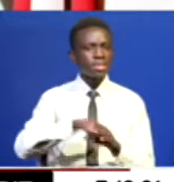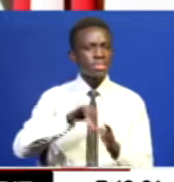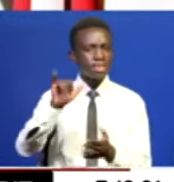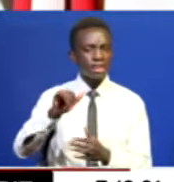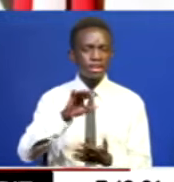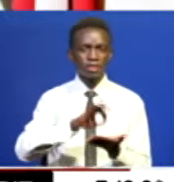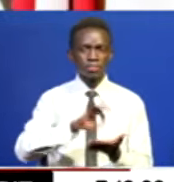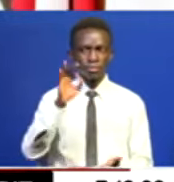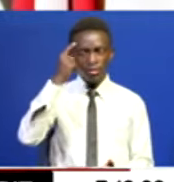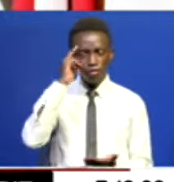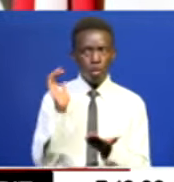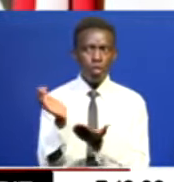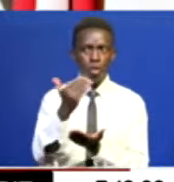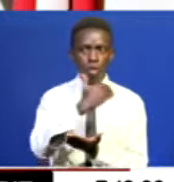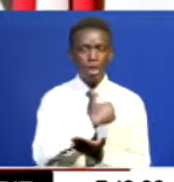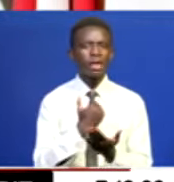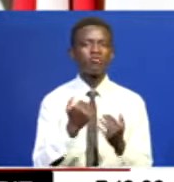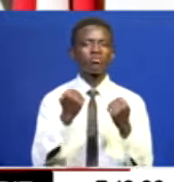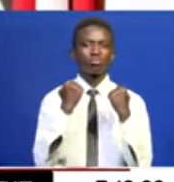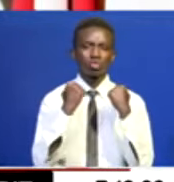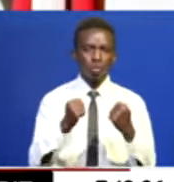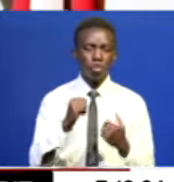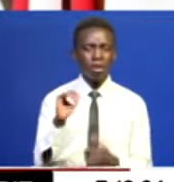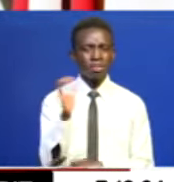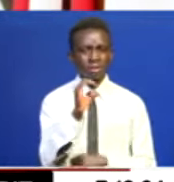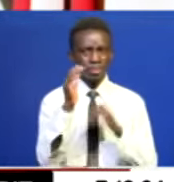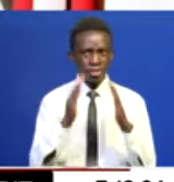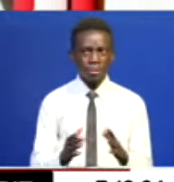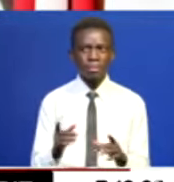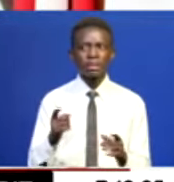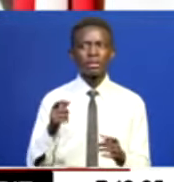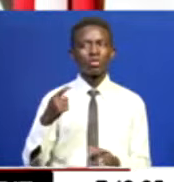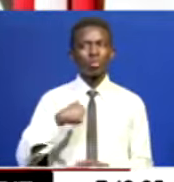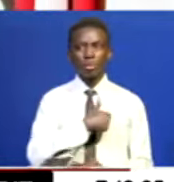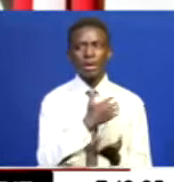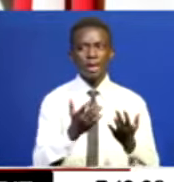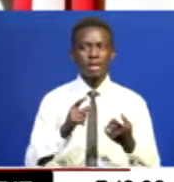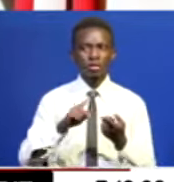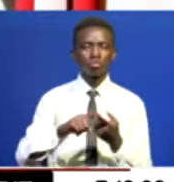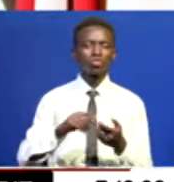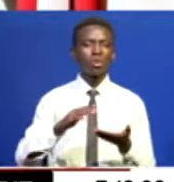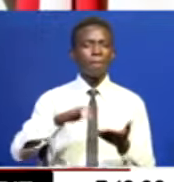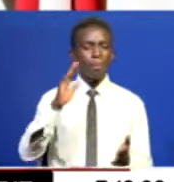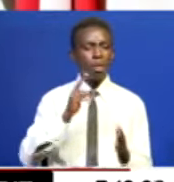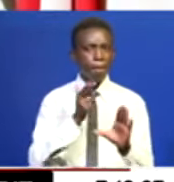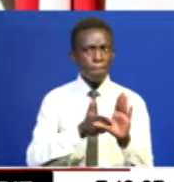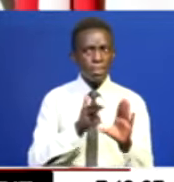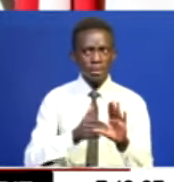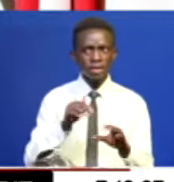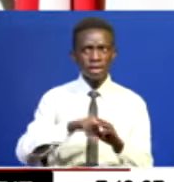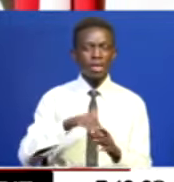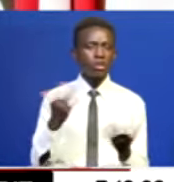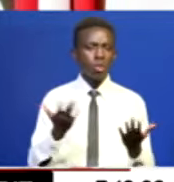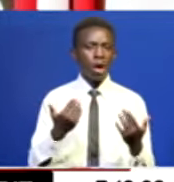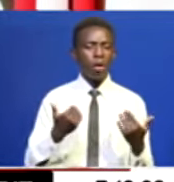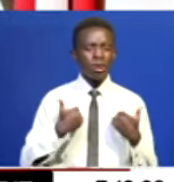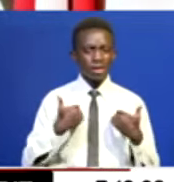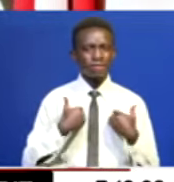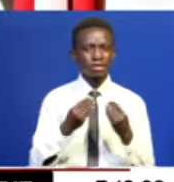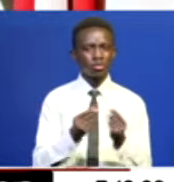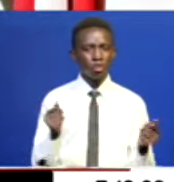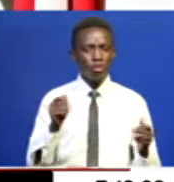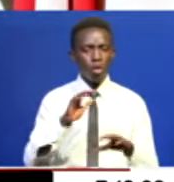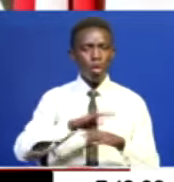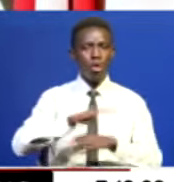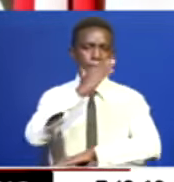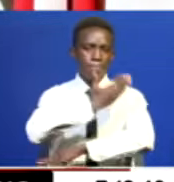never been a better time to forge a common destiny and collectively participate in this project to tackle cross-border challenges, to ensure